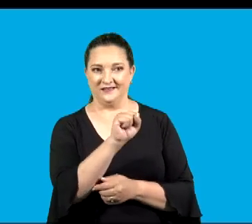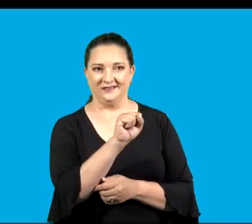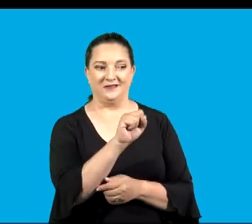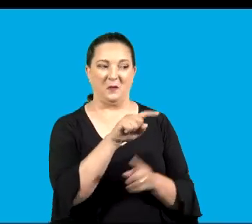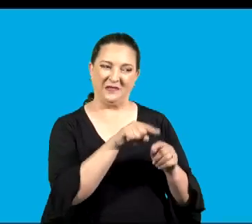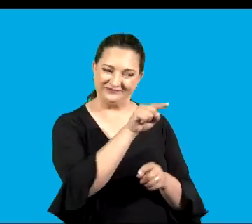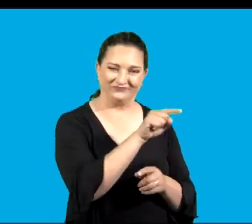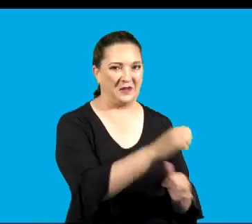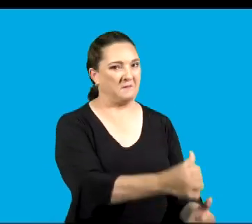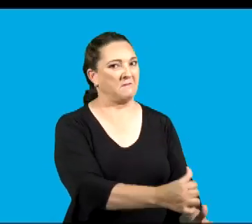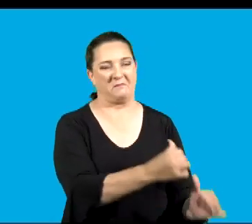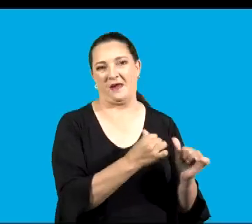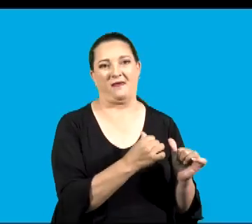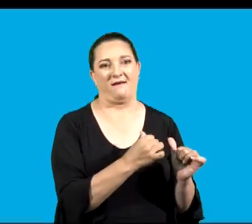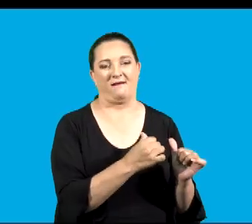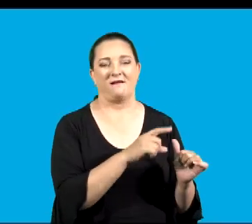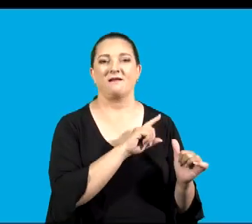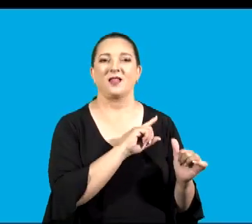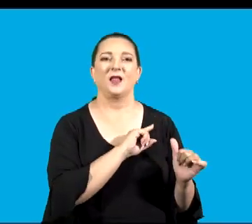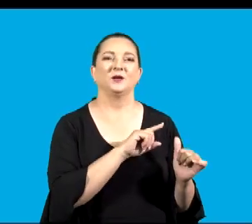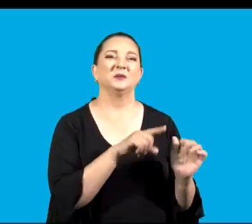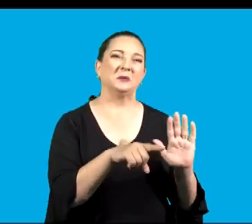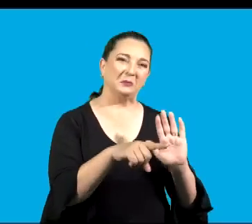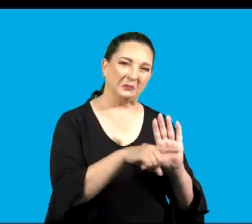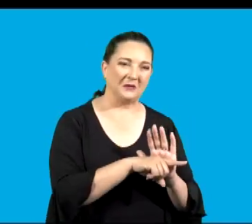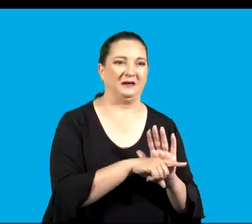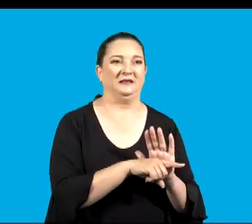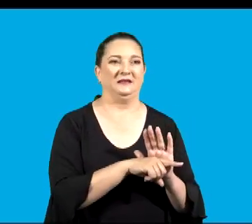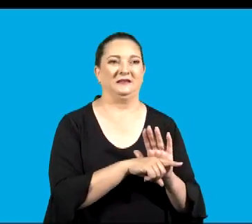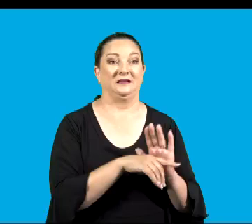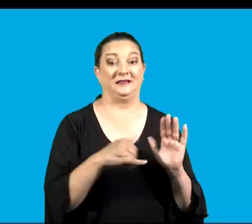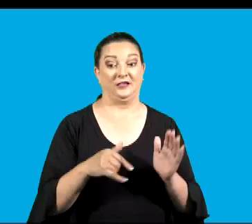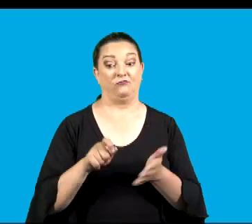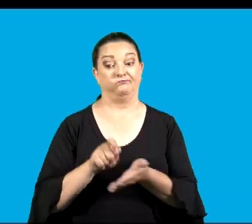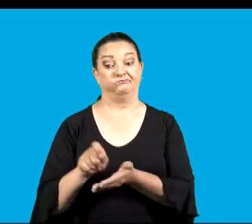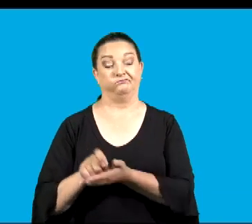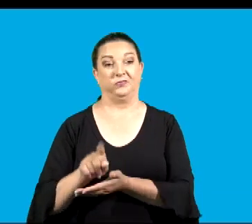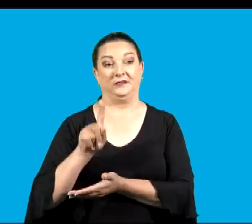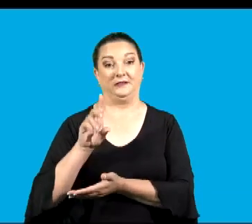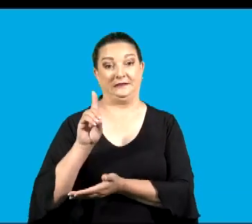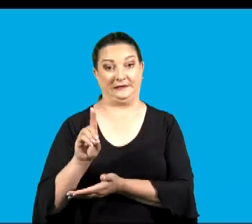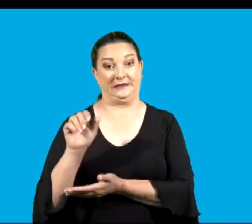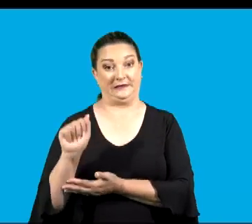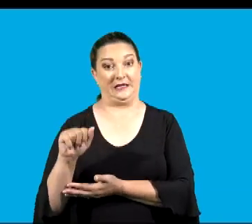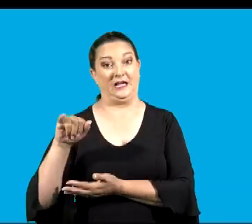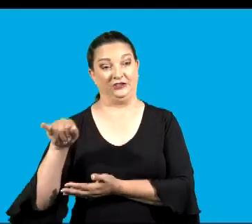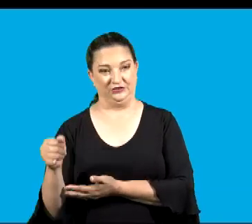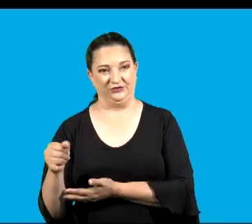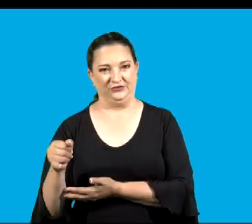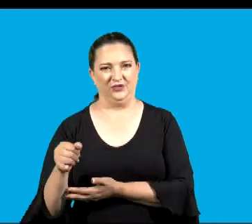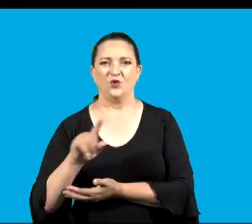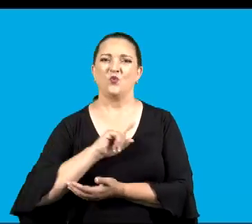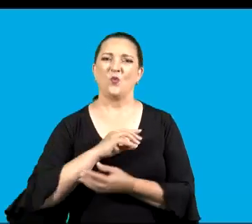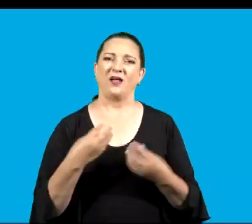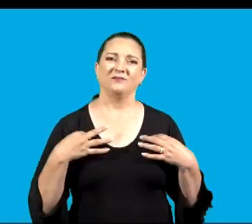as a return minus and recorded in the DAJ. Remember, when